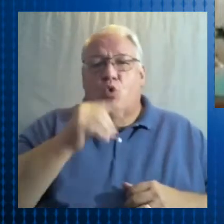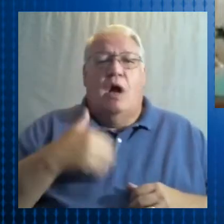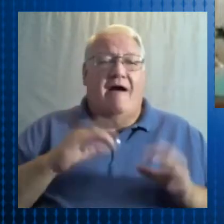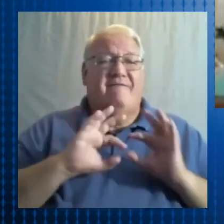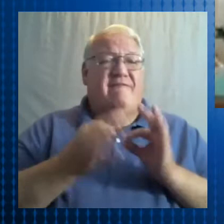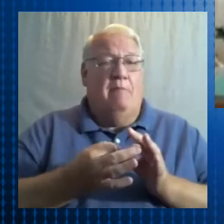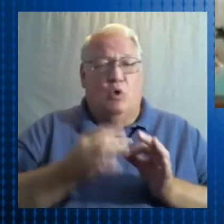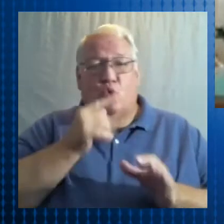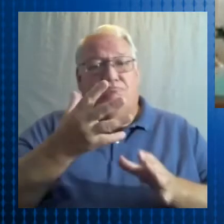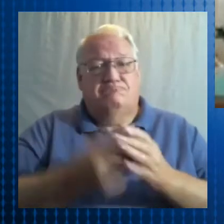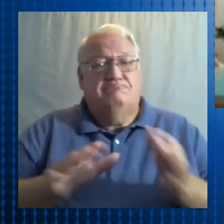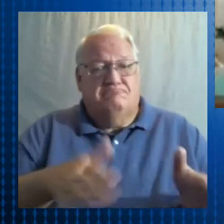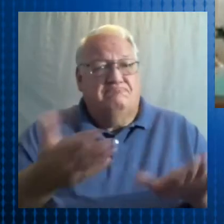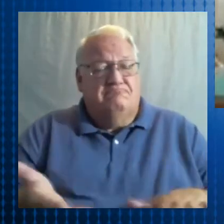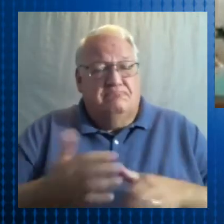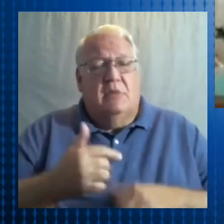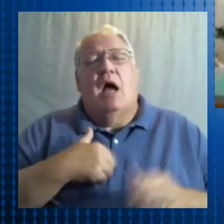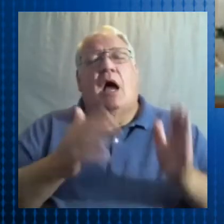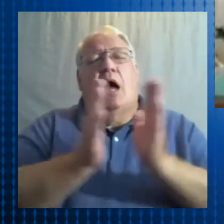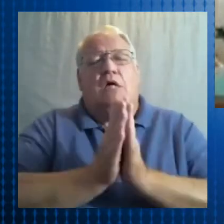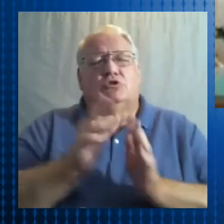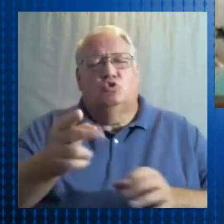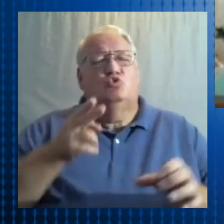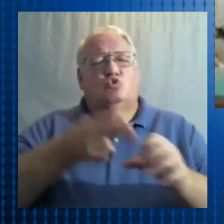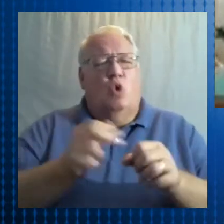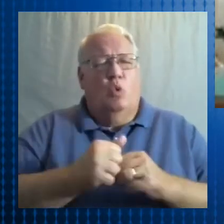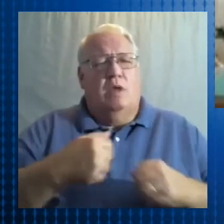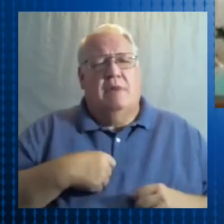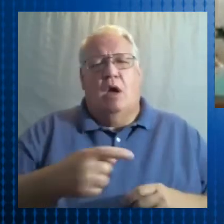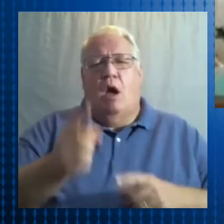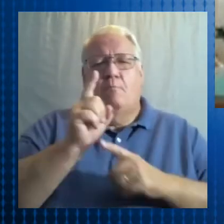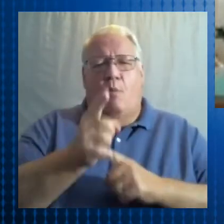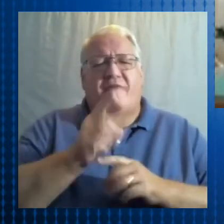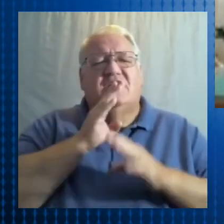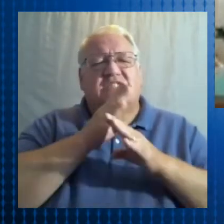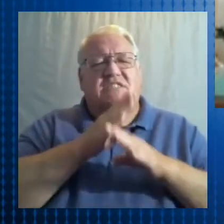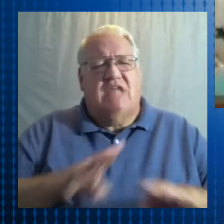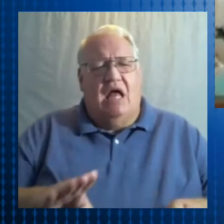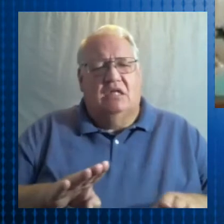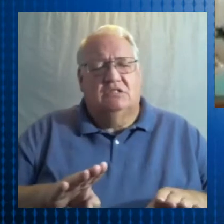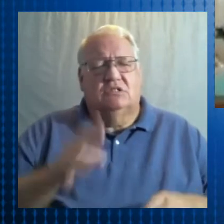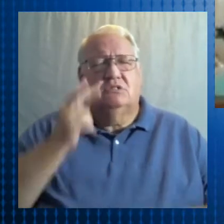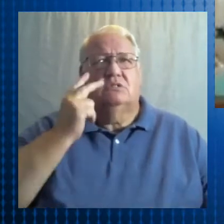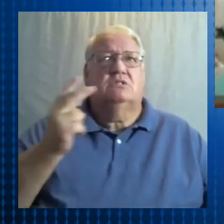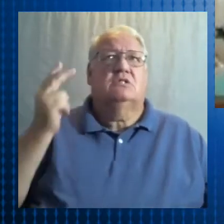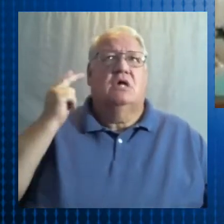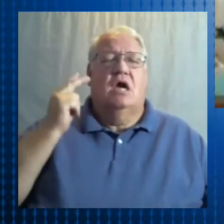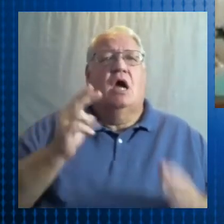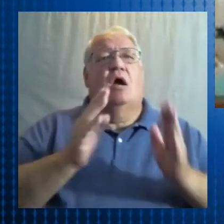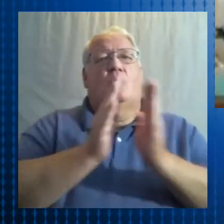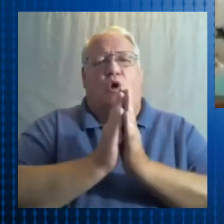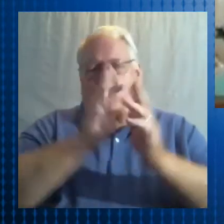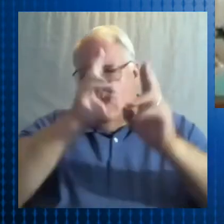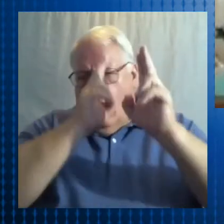loved one. I ask that you join me now for a moment of silence, reflection, and prayer to honor